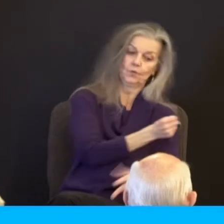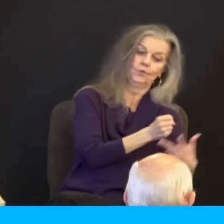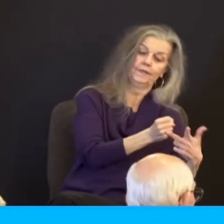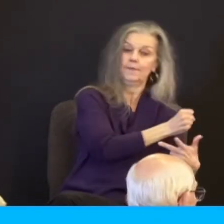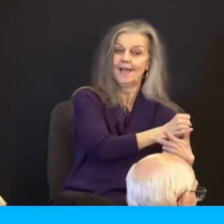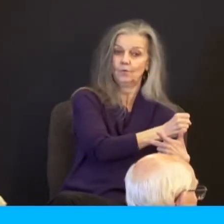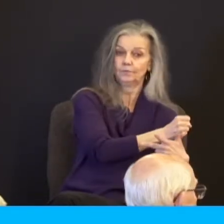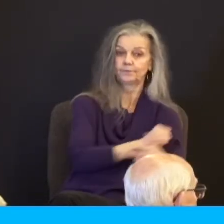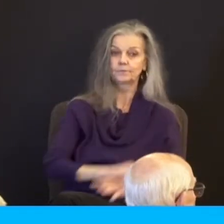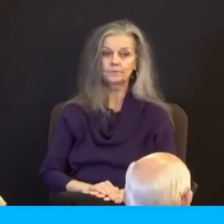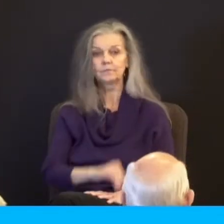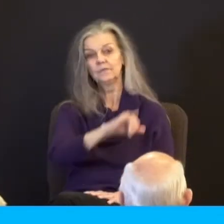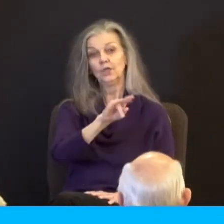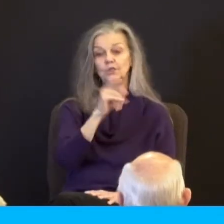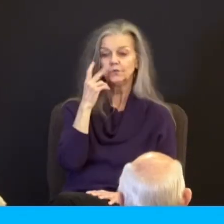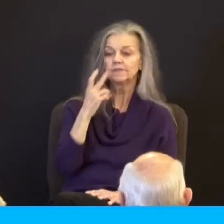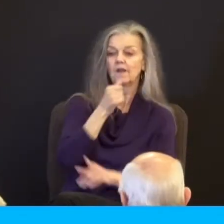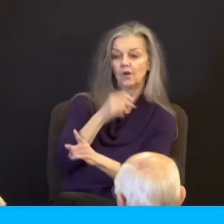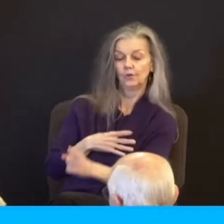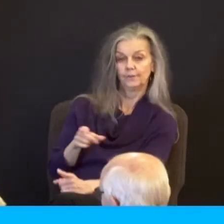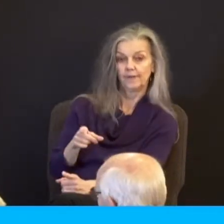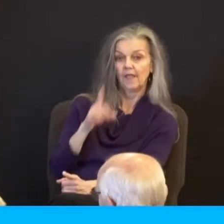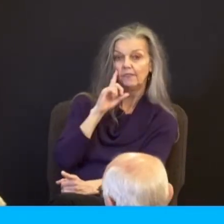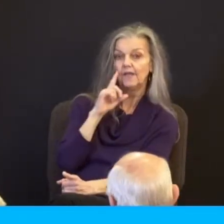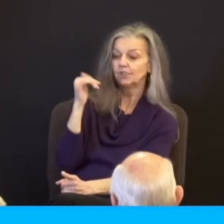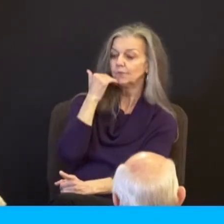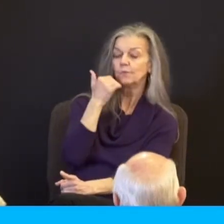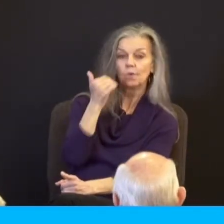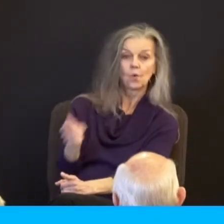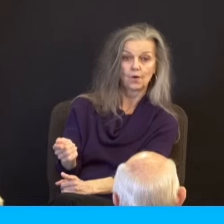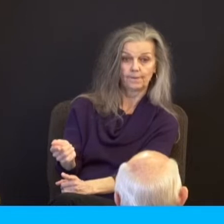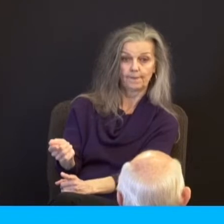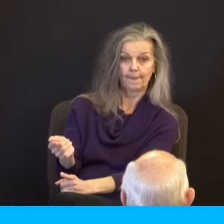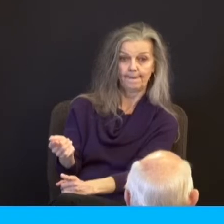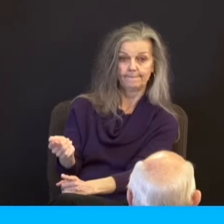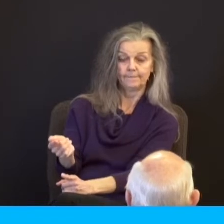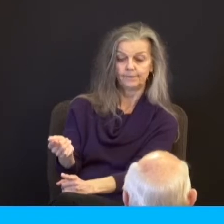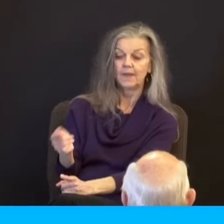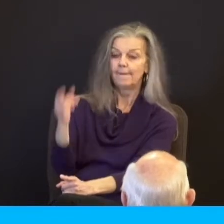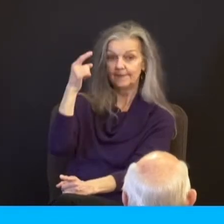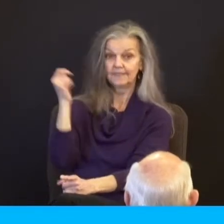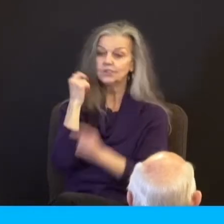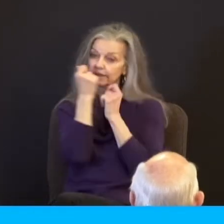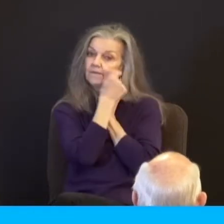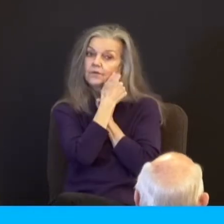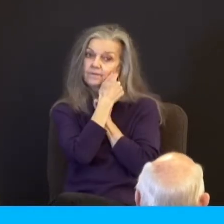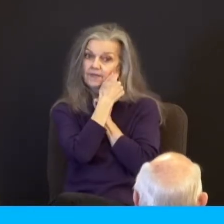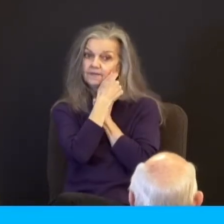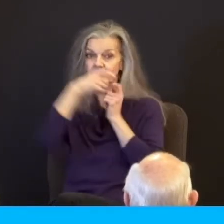solve it. When Judah saw her, he thought her to be a harlot, because she had covered her